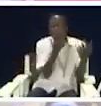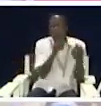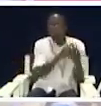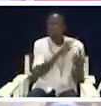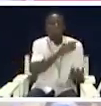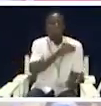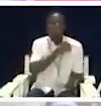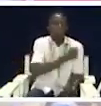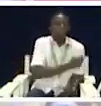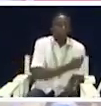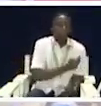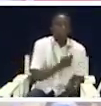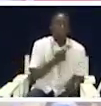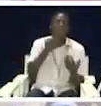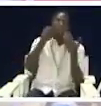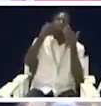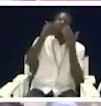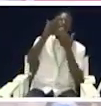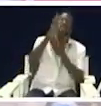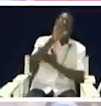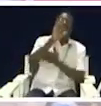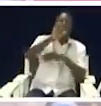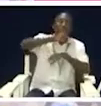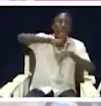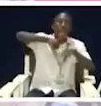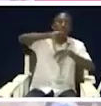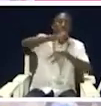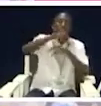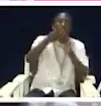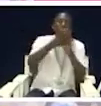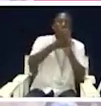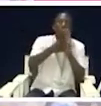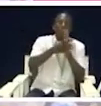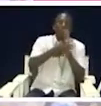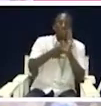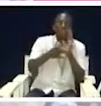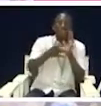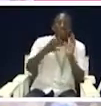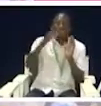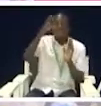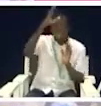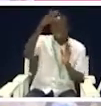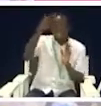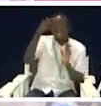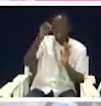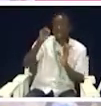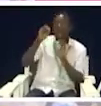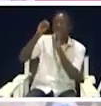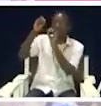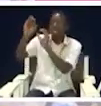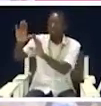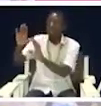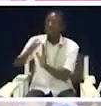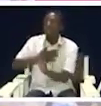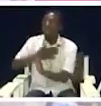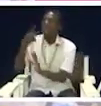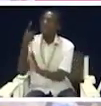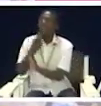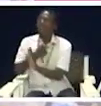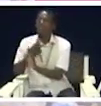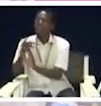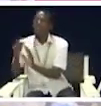God, the anointing oil that Daddy Joe gave my pastor is what God used